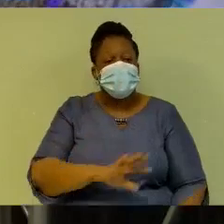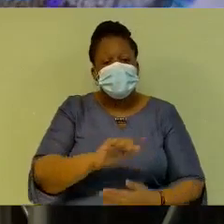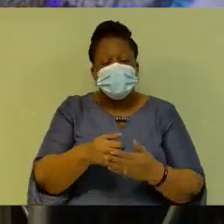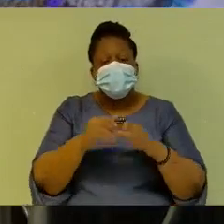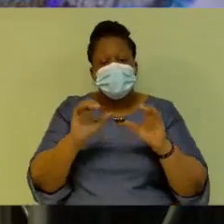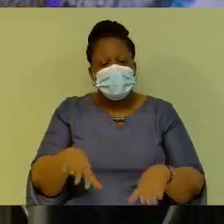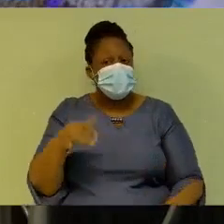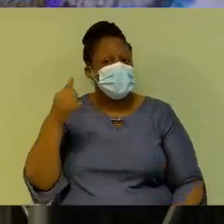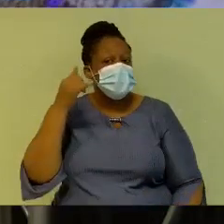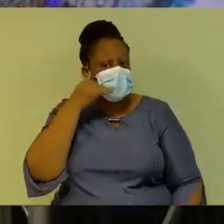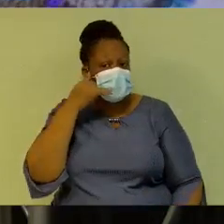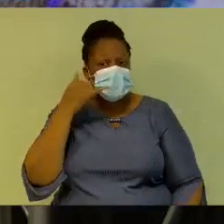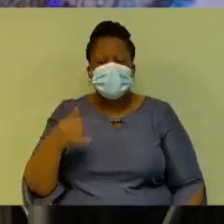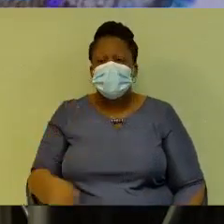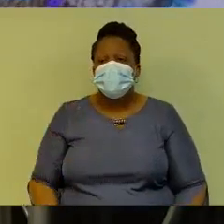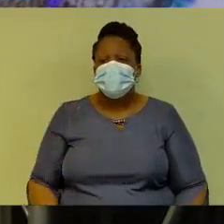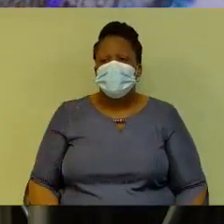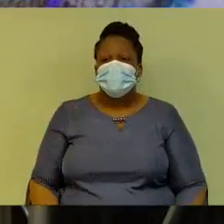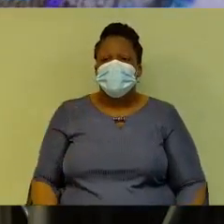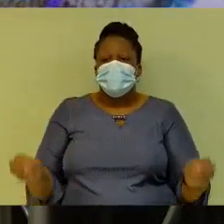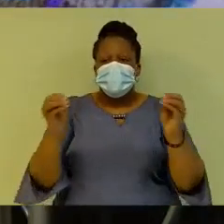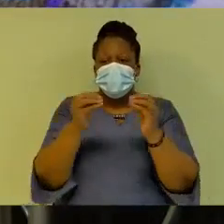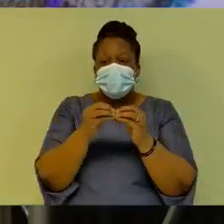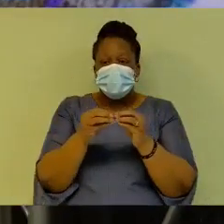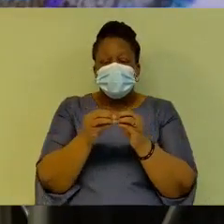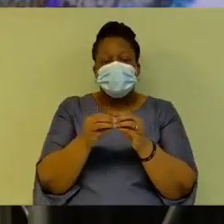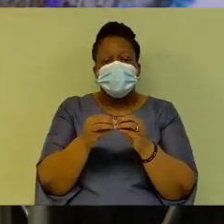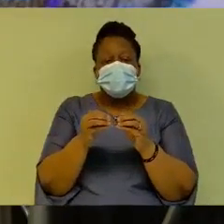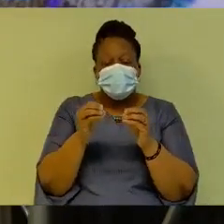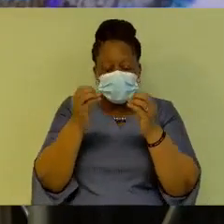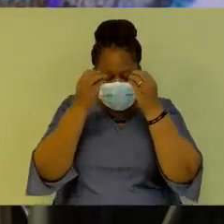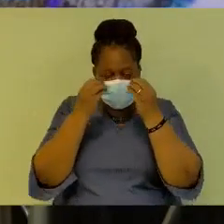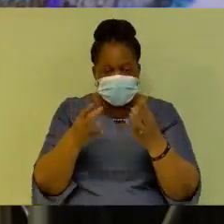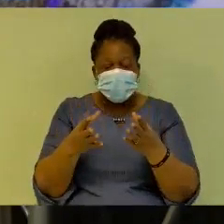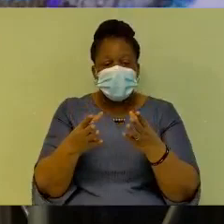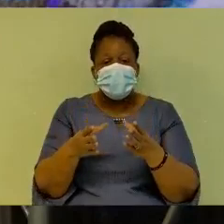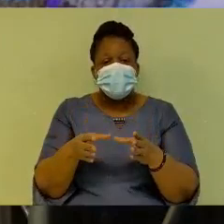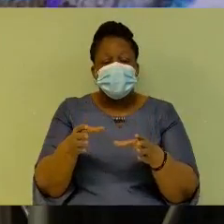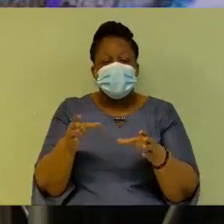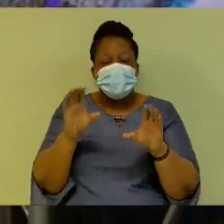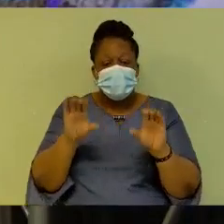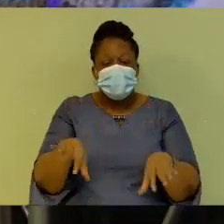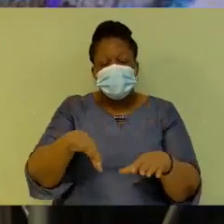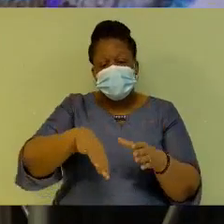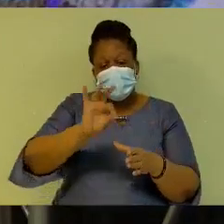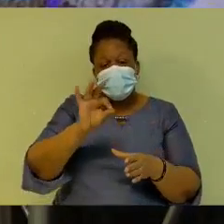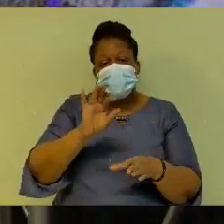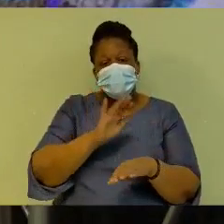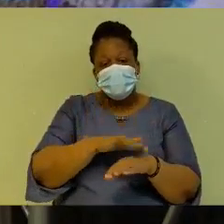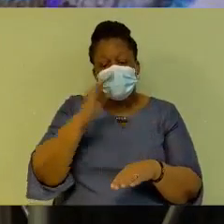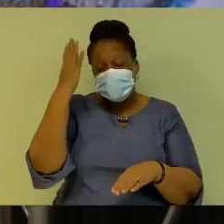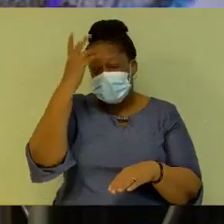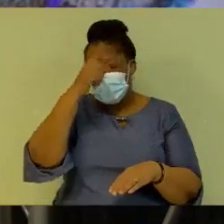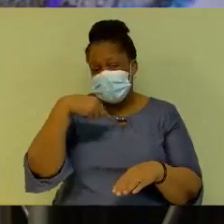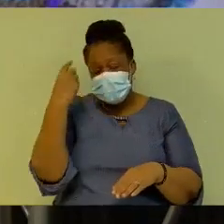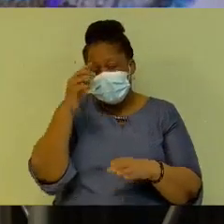Further information on the Department of Gender Affairs can be found on its Facebook page